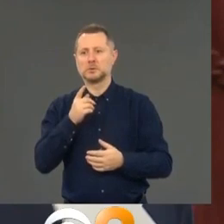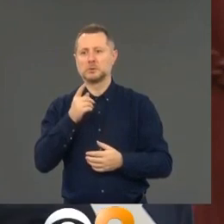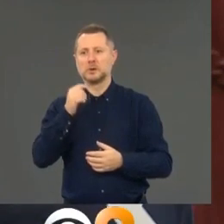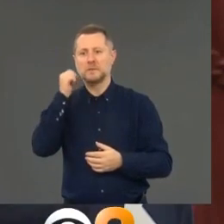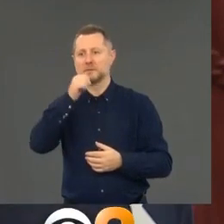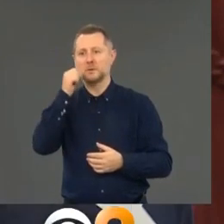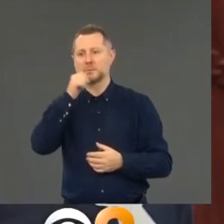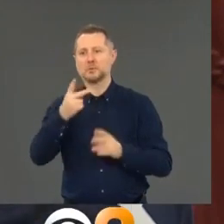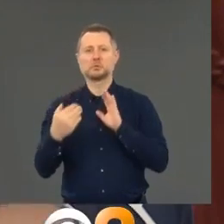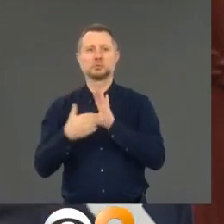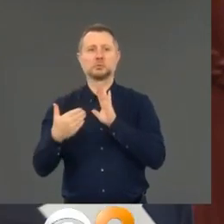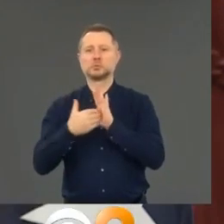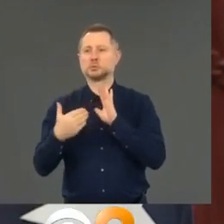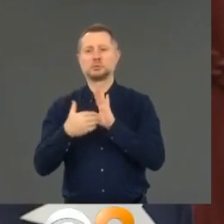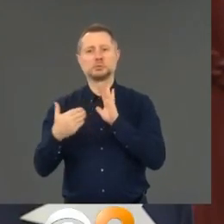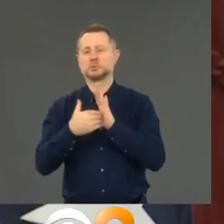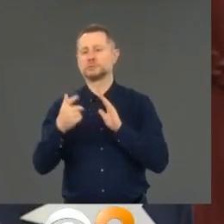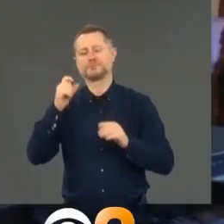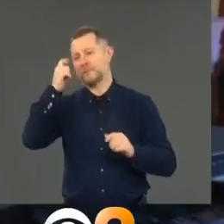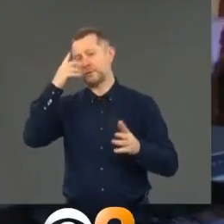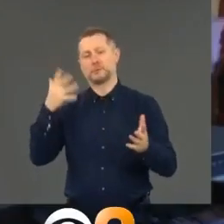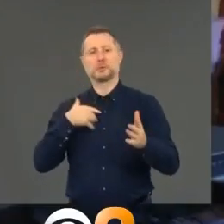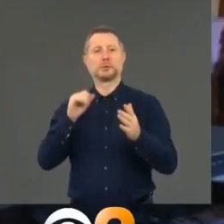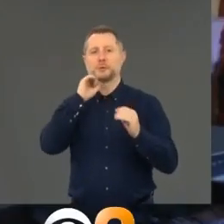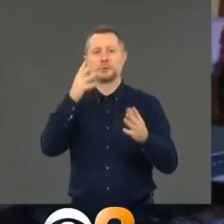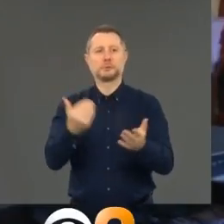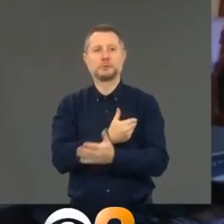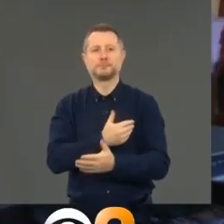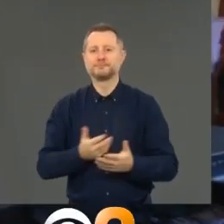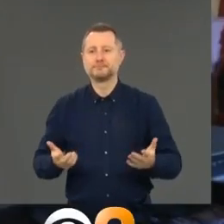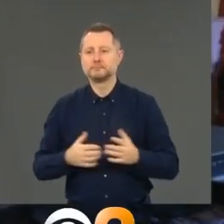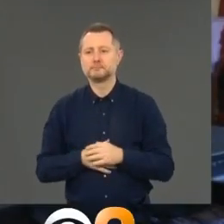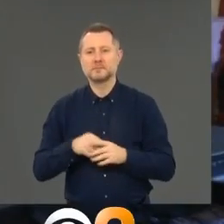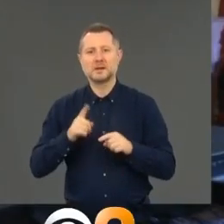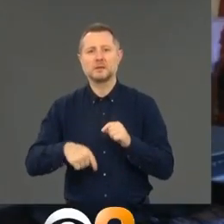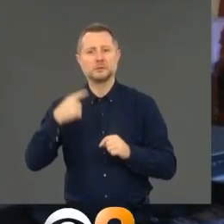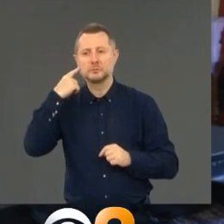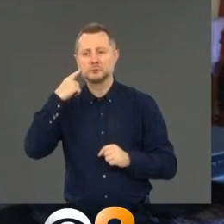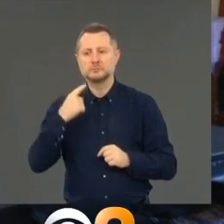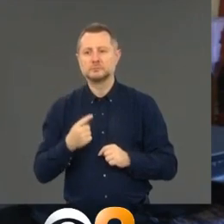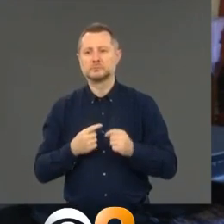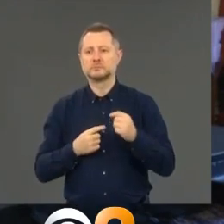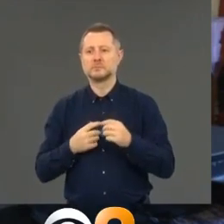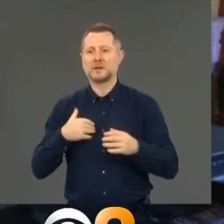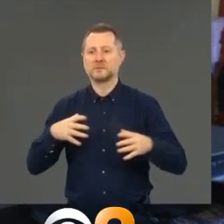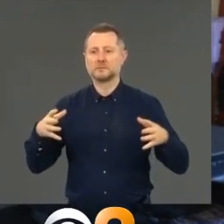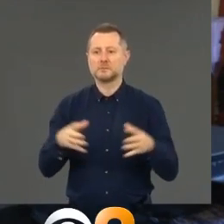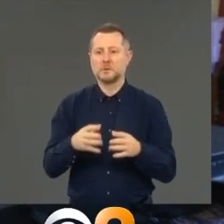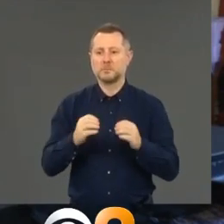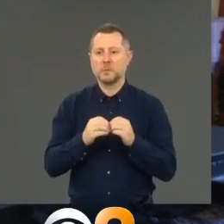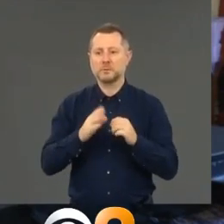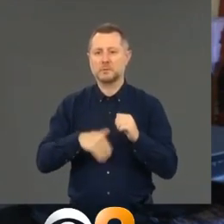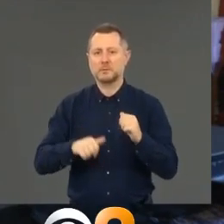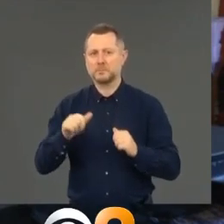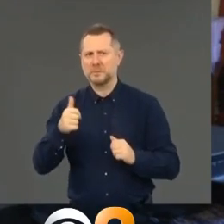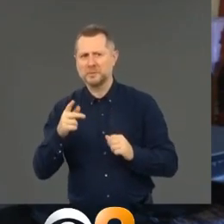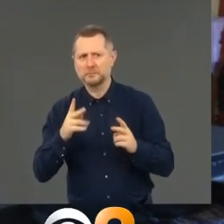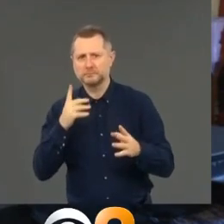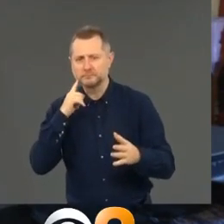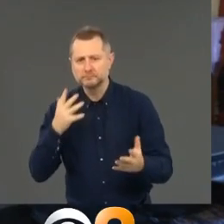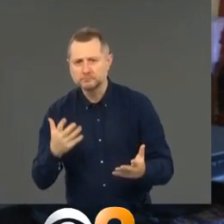lawsuits, something's going wrong. Governor, just because at this rate you can have a gathering of more than 10 people, should you be having a gathering of more than